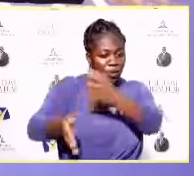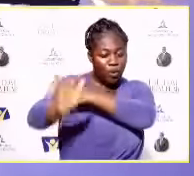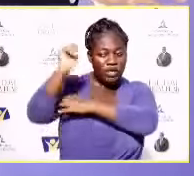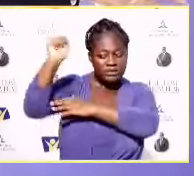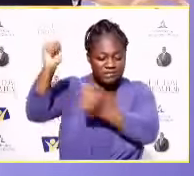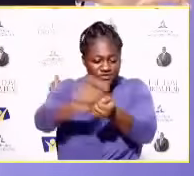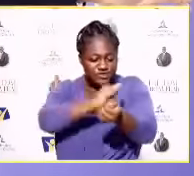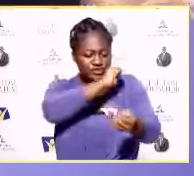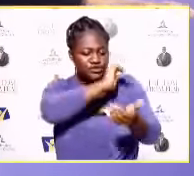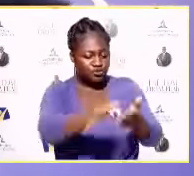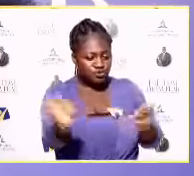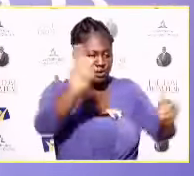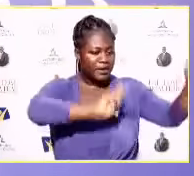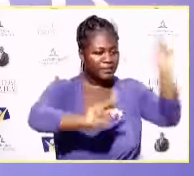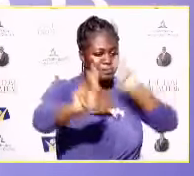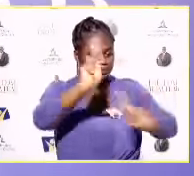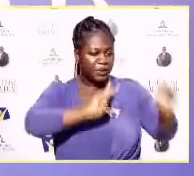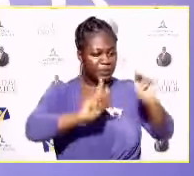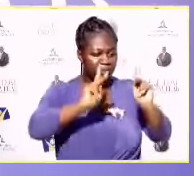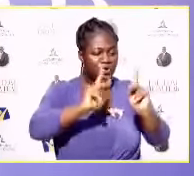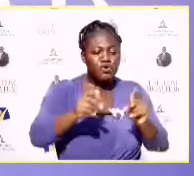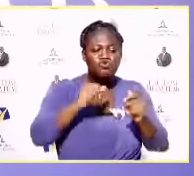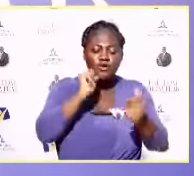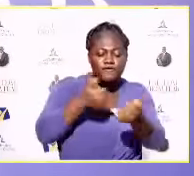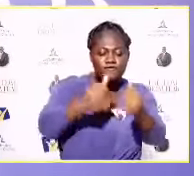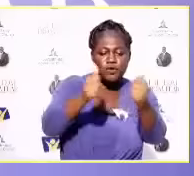people for living lawlessly.